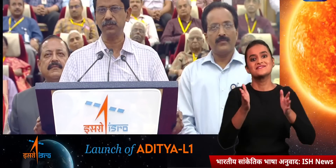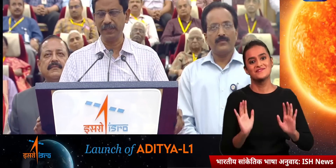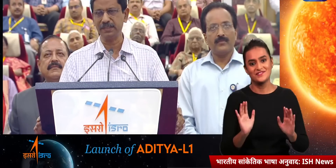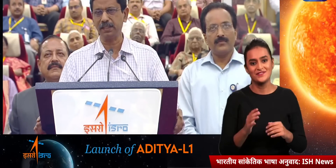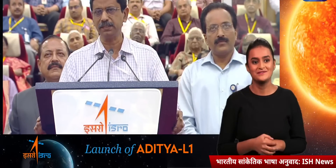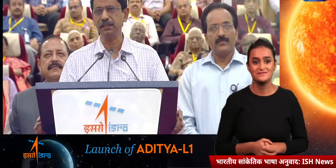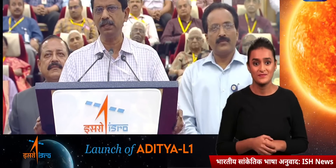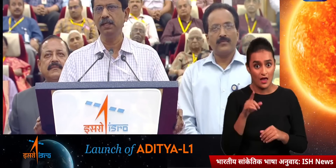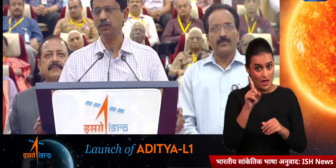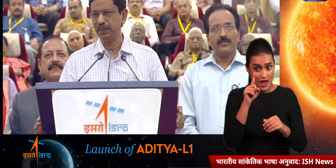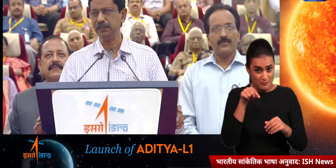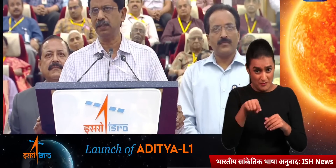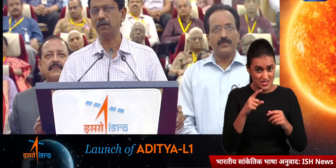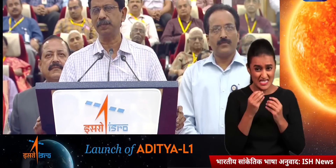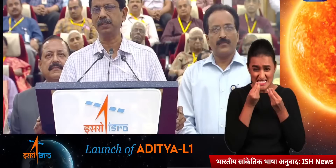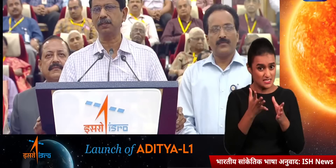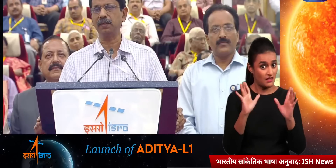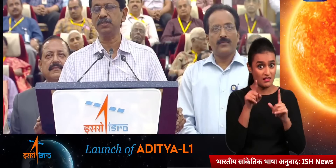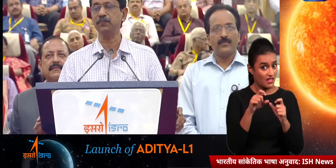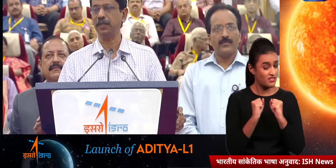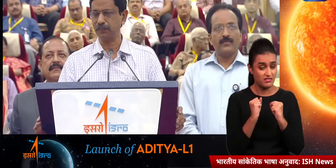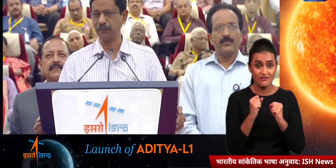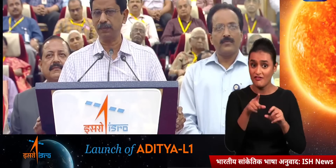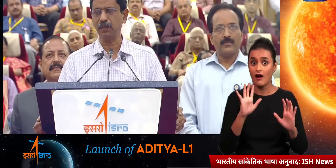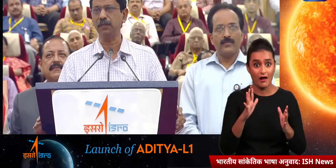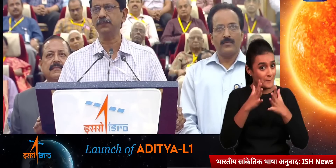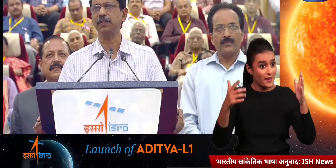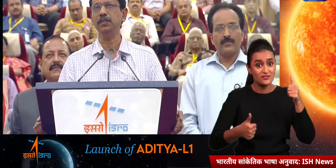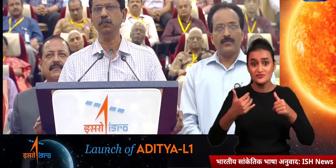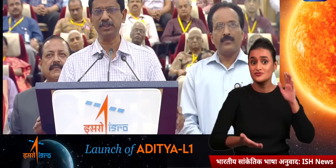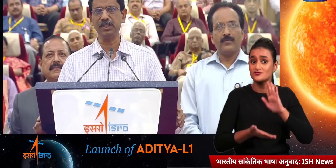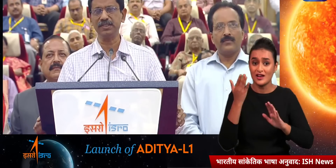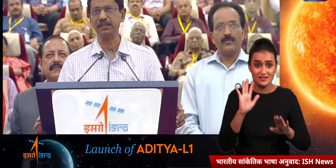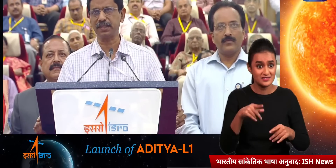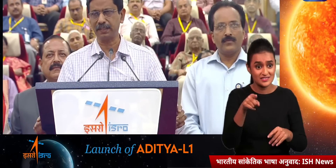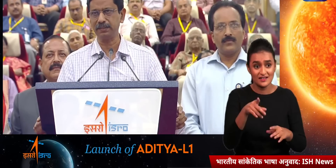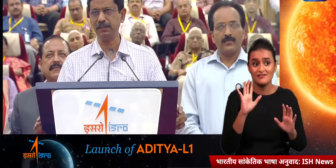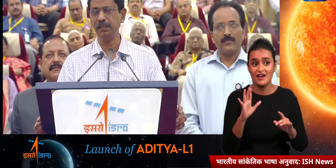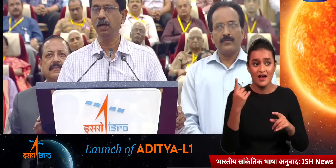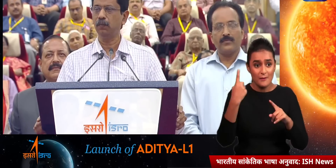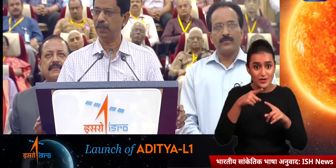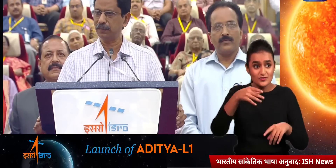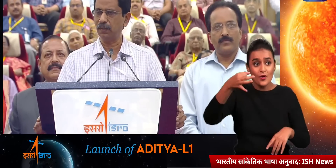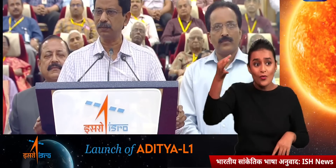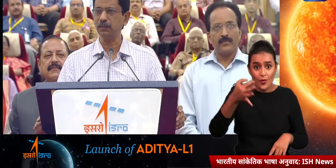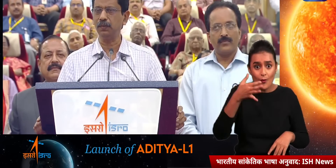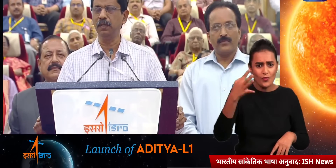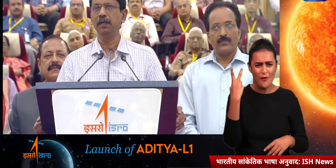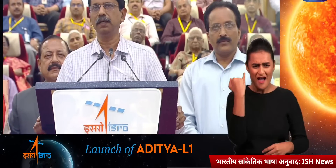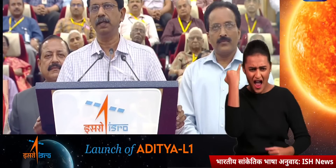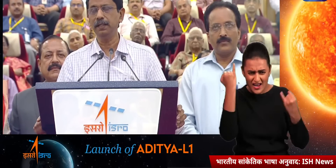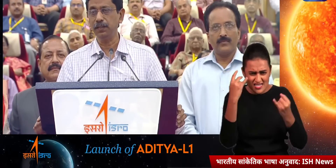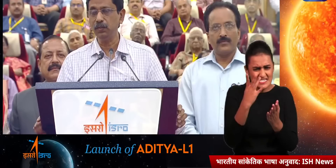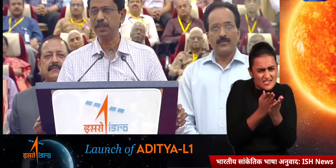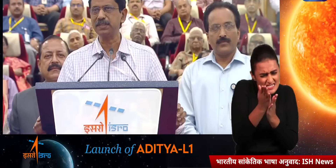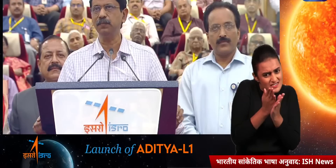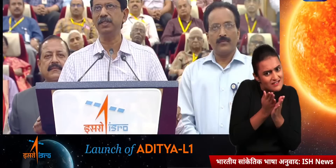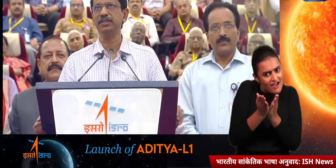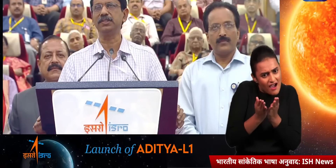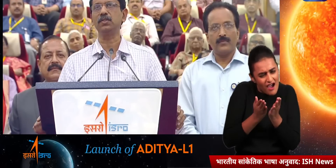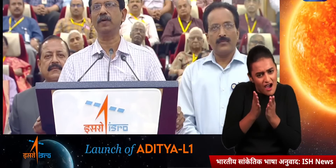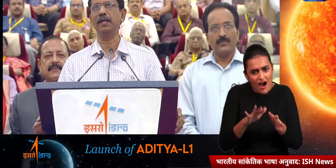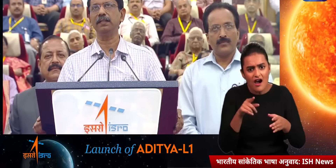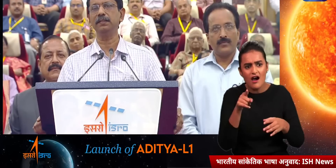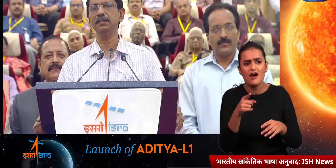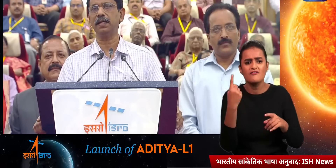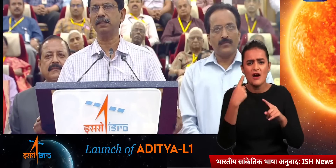it was very challenging to meet the orbital requirements. We have gone for a new mission design strategy. We have gone through numerous